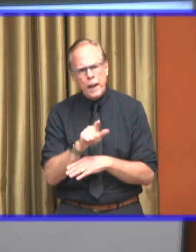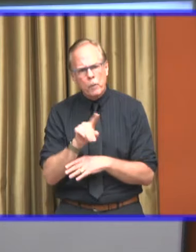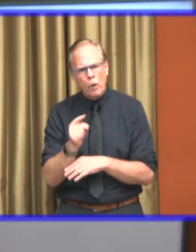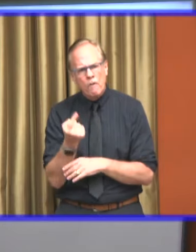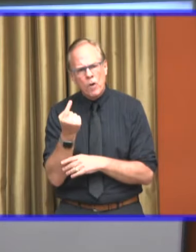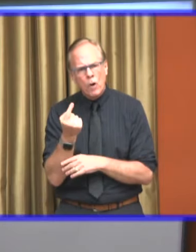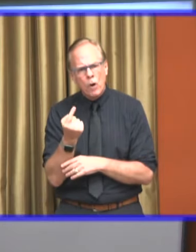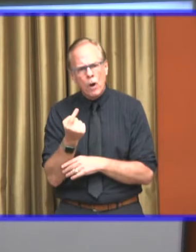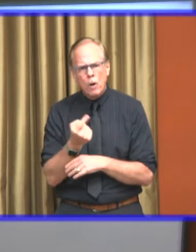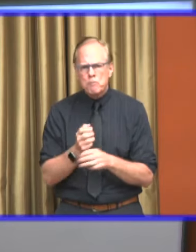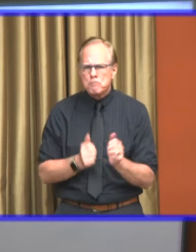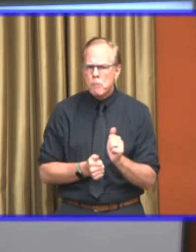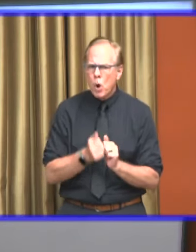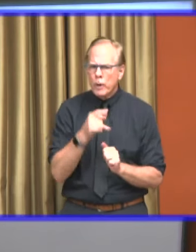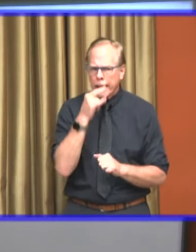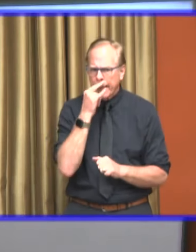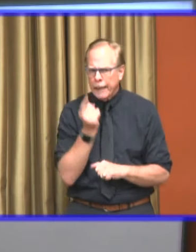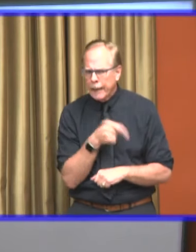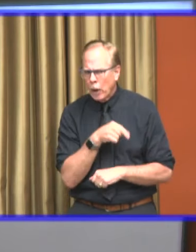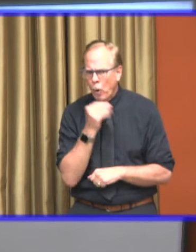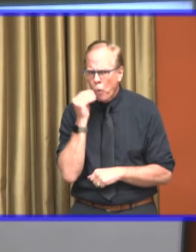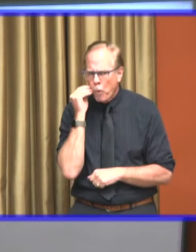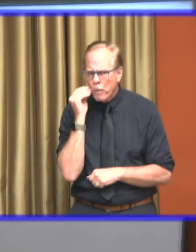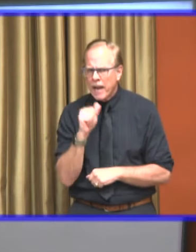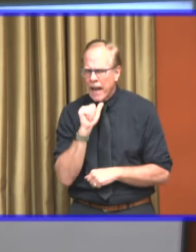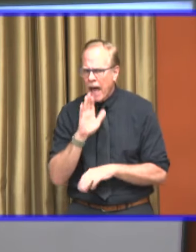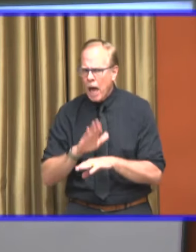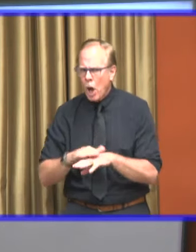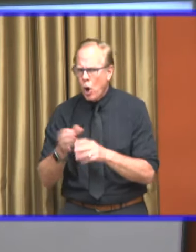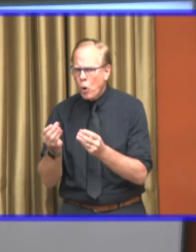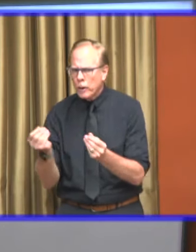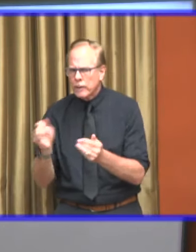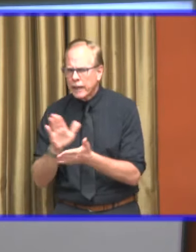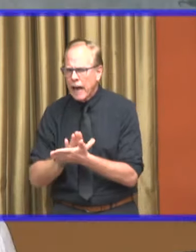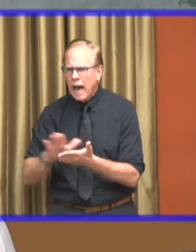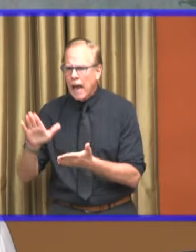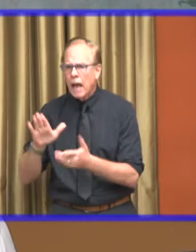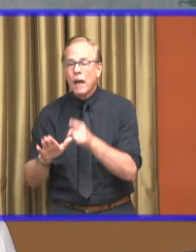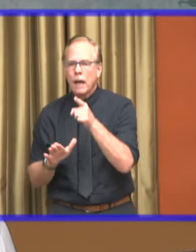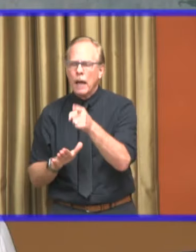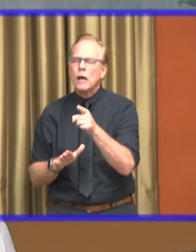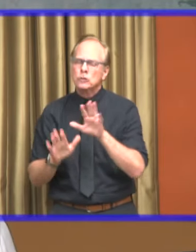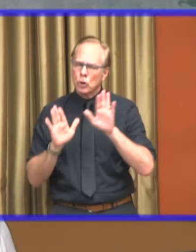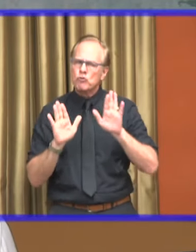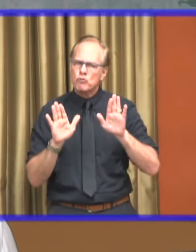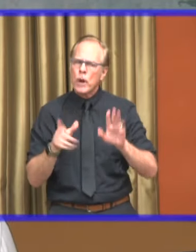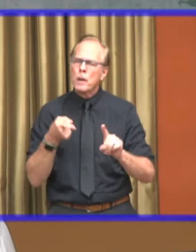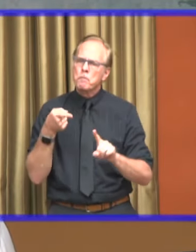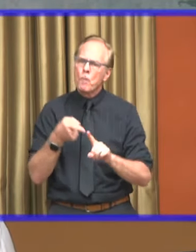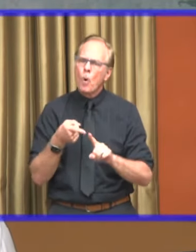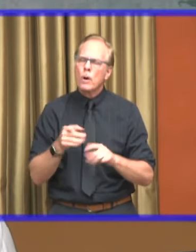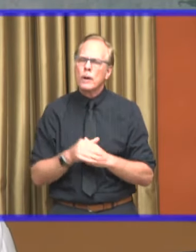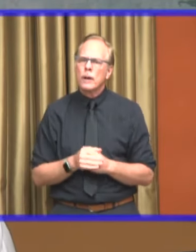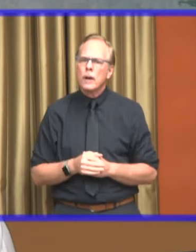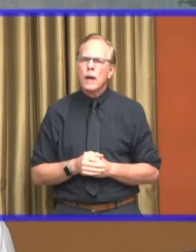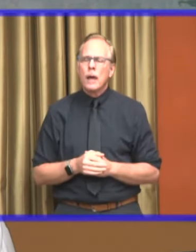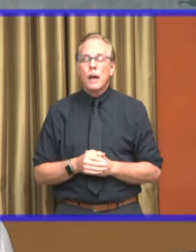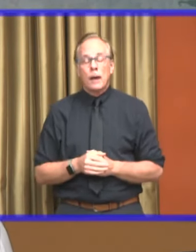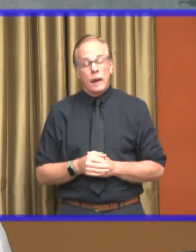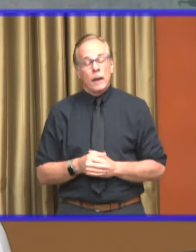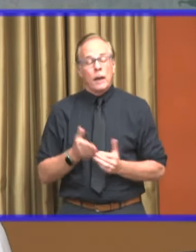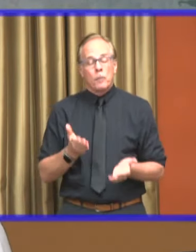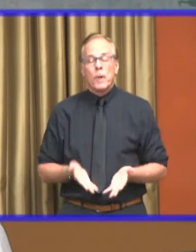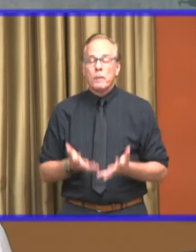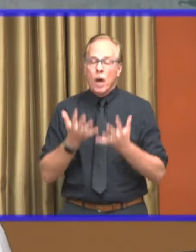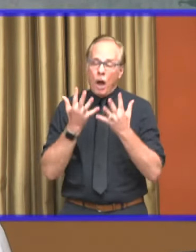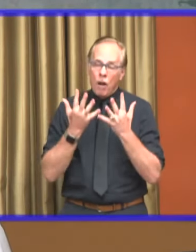were home and not on their campuses. Yes, Councilwoman Scholl, that is such a great point, and perhaps an unfortunate one,